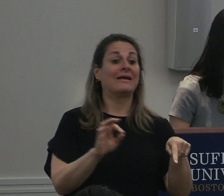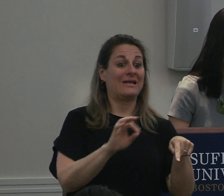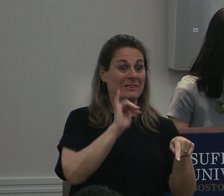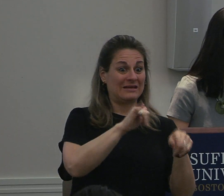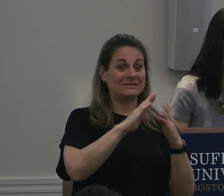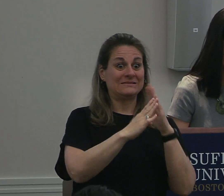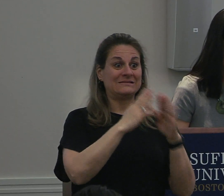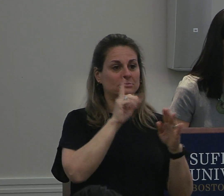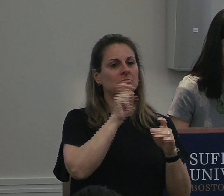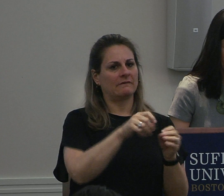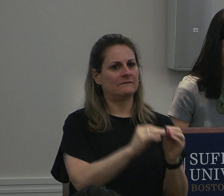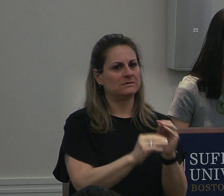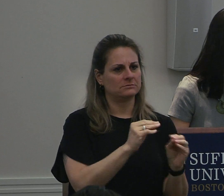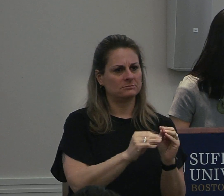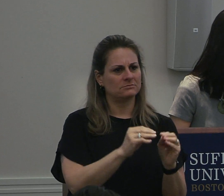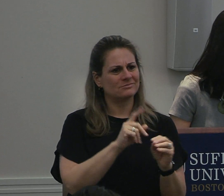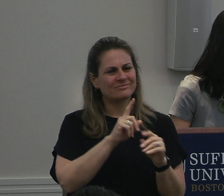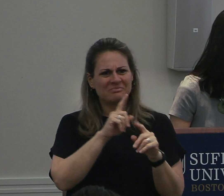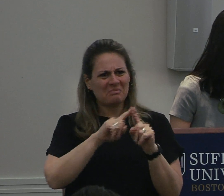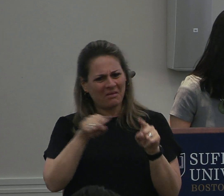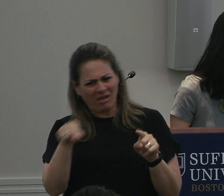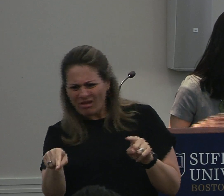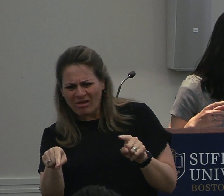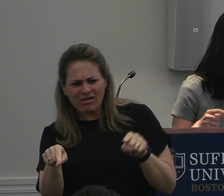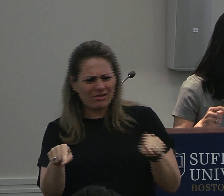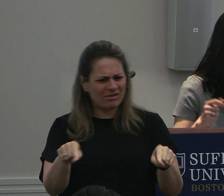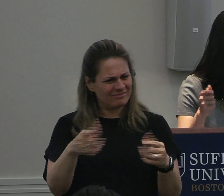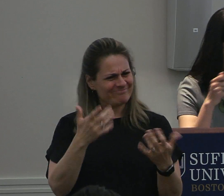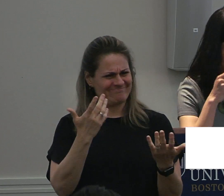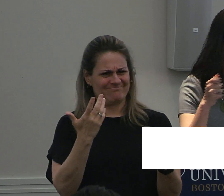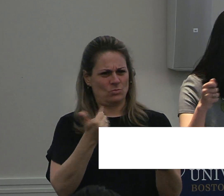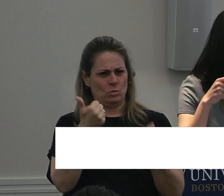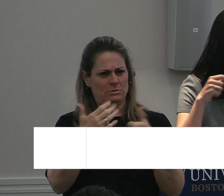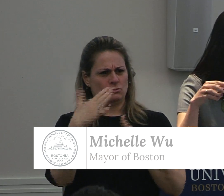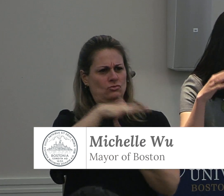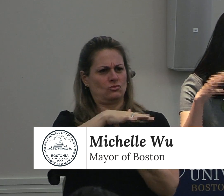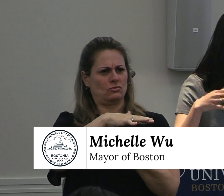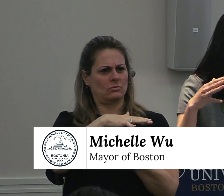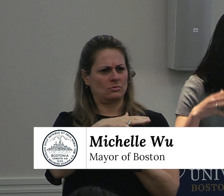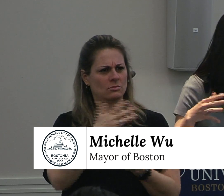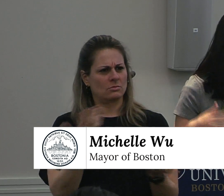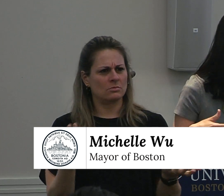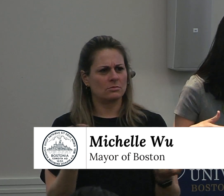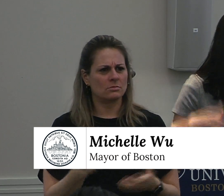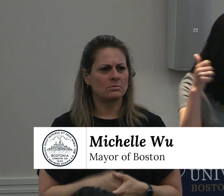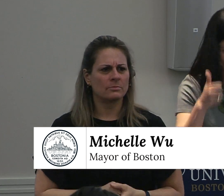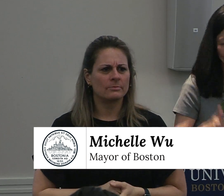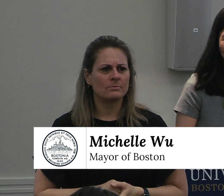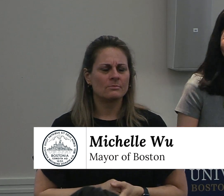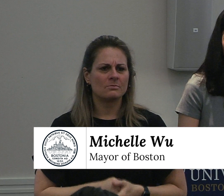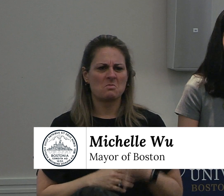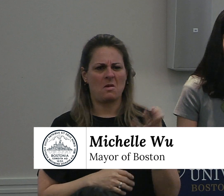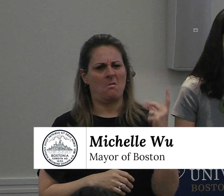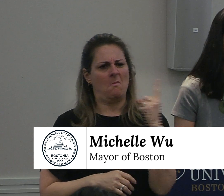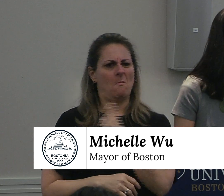Thank you so much, Caitlin. Can you hear my answer? I want to make sure we're getting all the muting. Can you hear me? Okay,